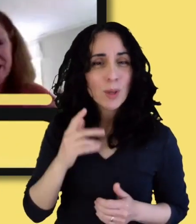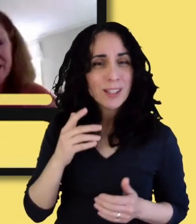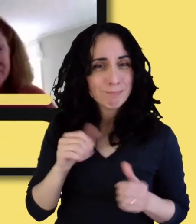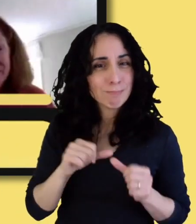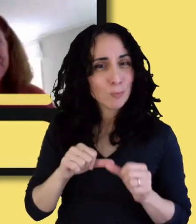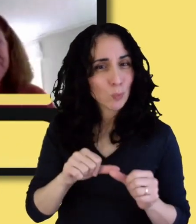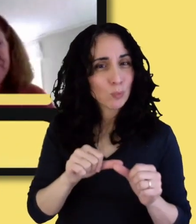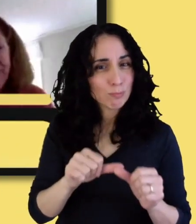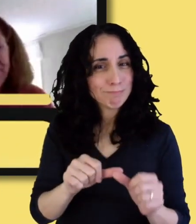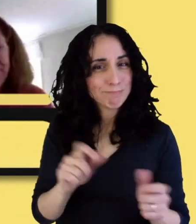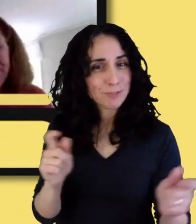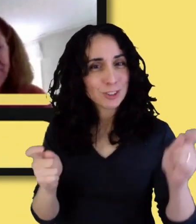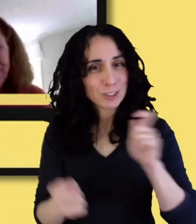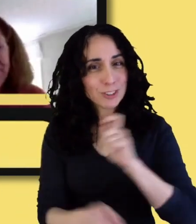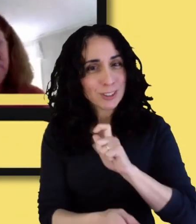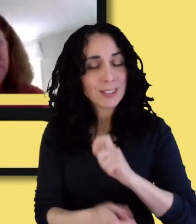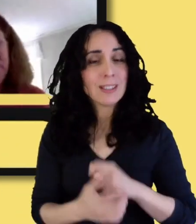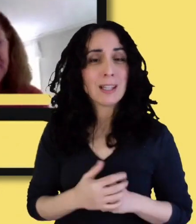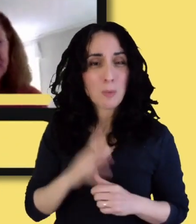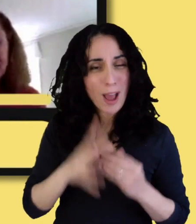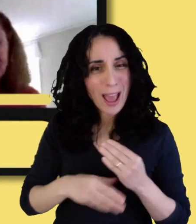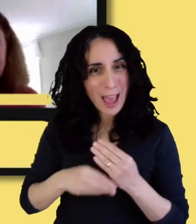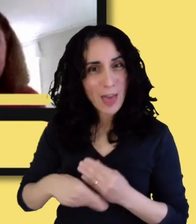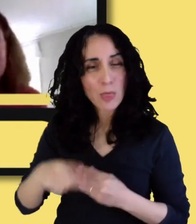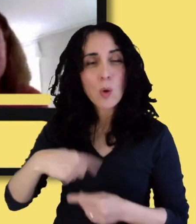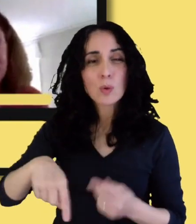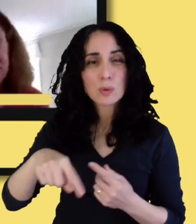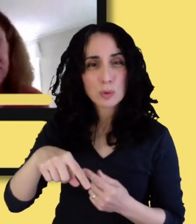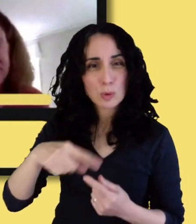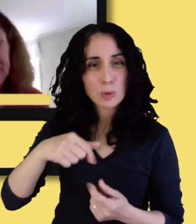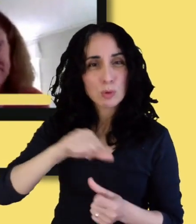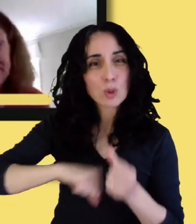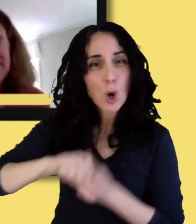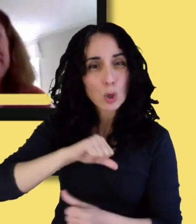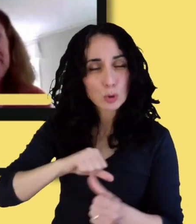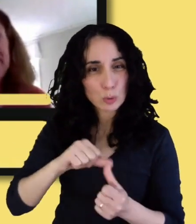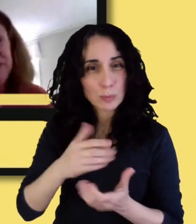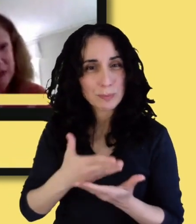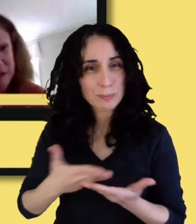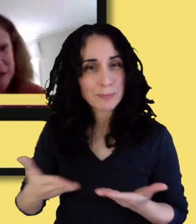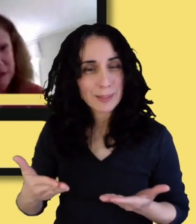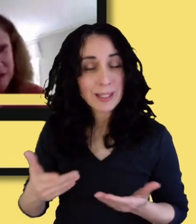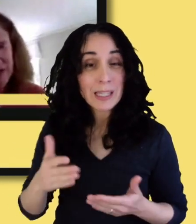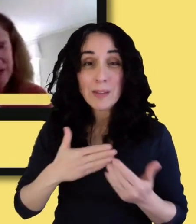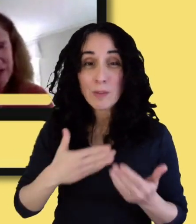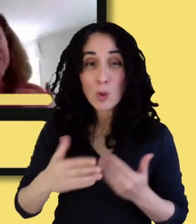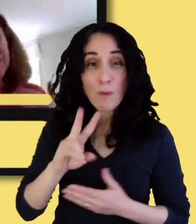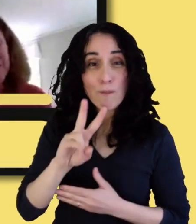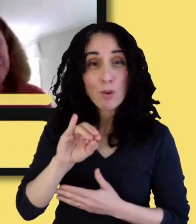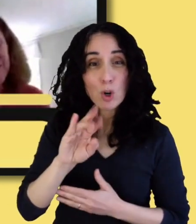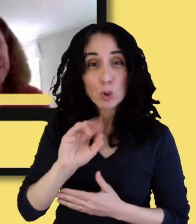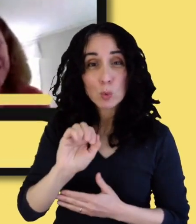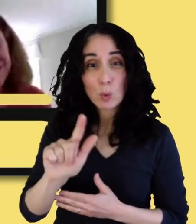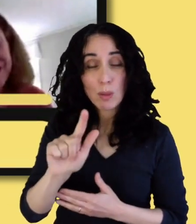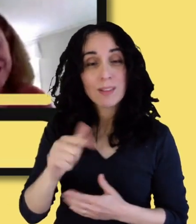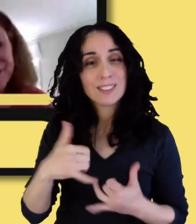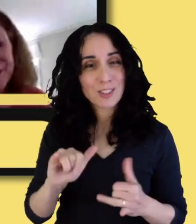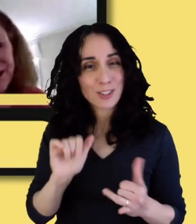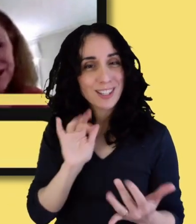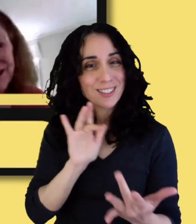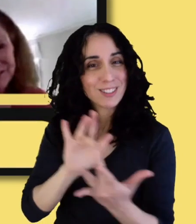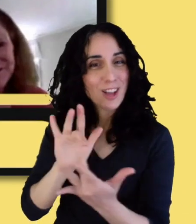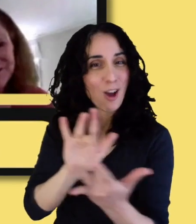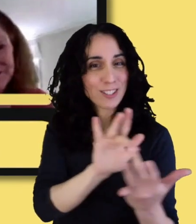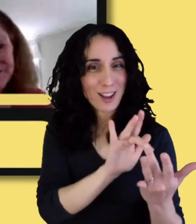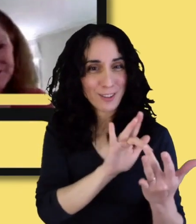process. So we continue to evolve, and we're adding in some of those social pieces. Even though it's virtual, at least they will have that contact